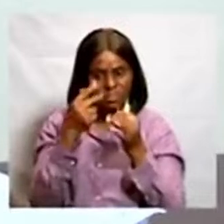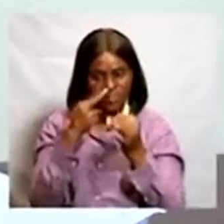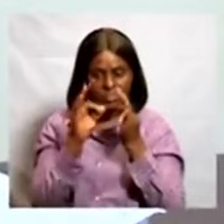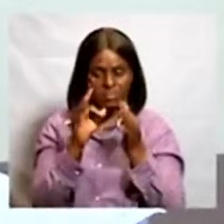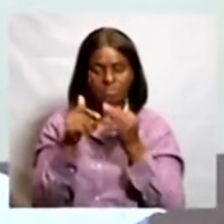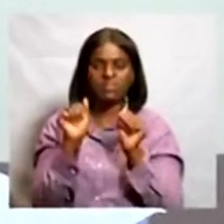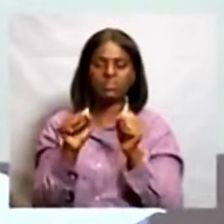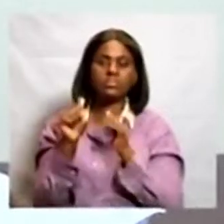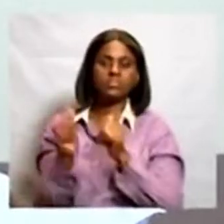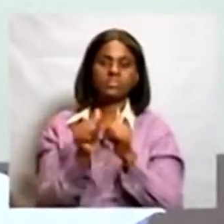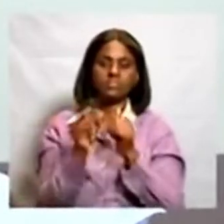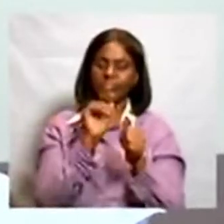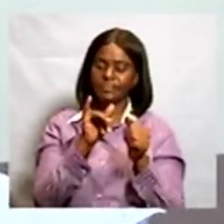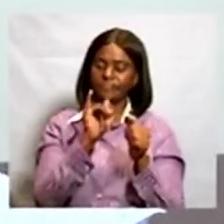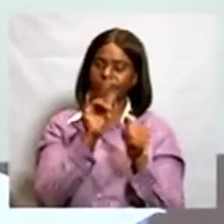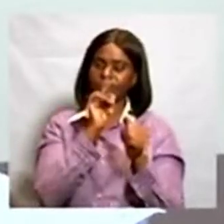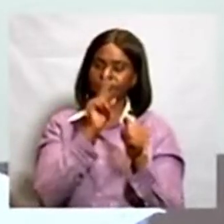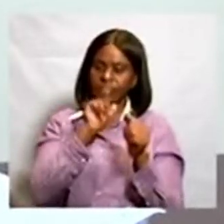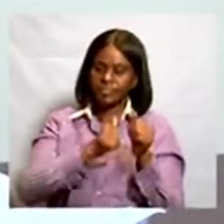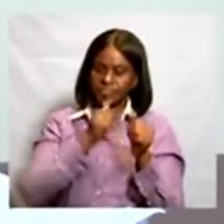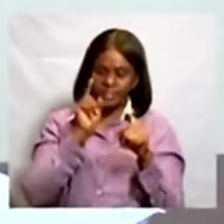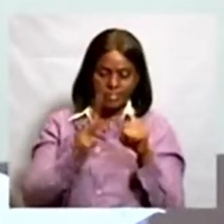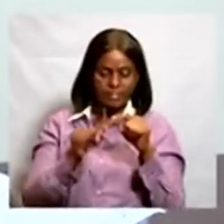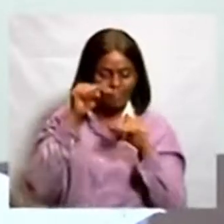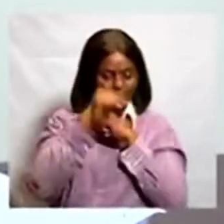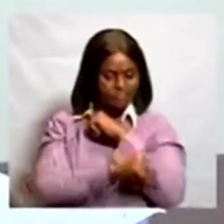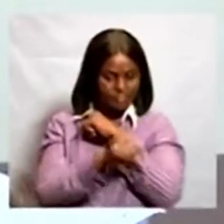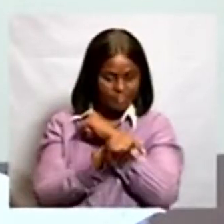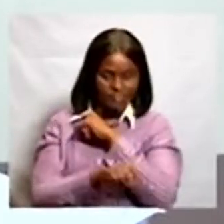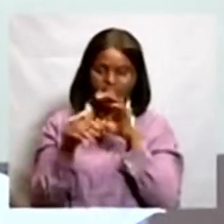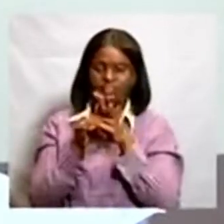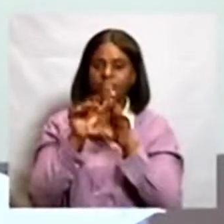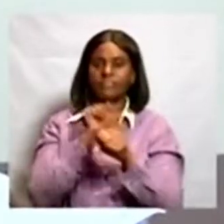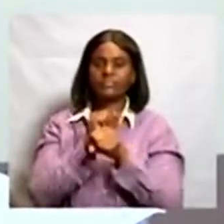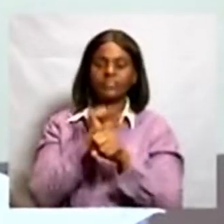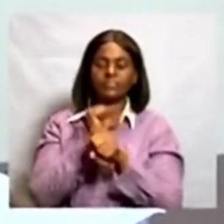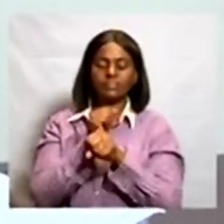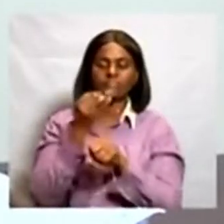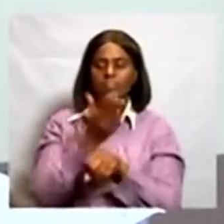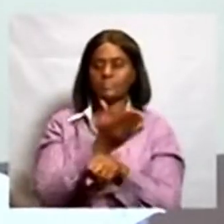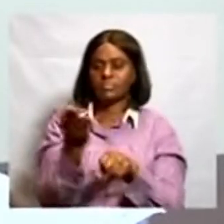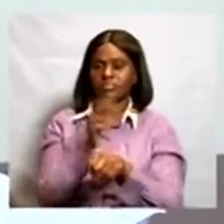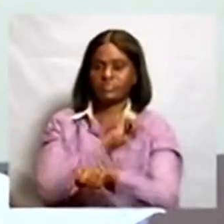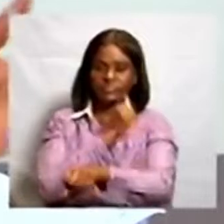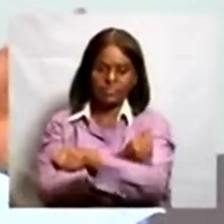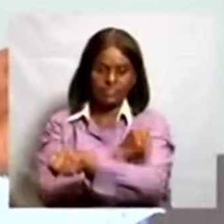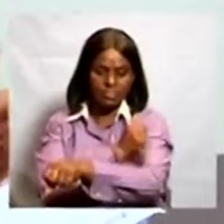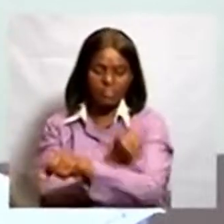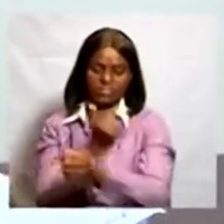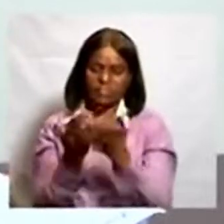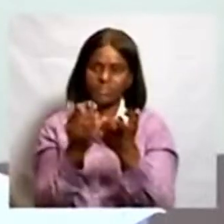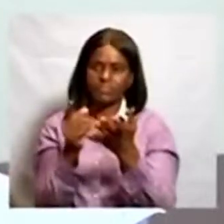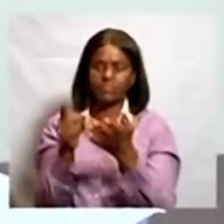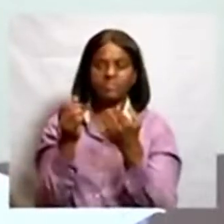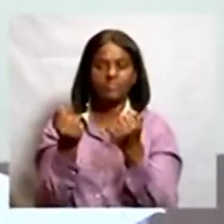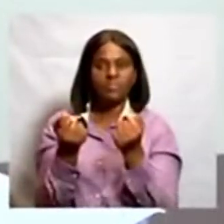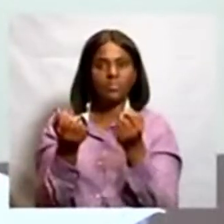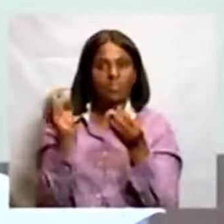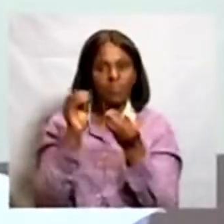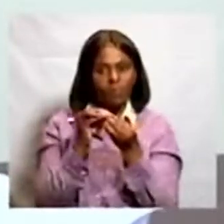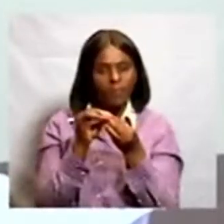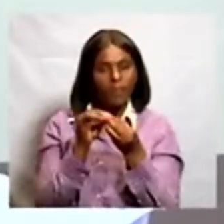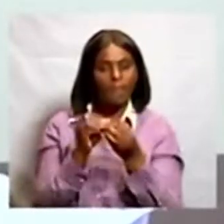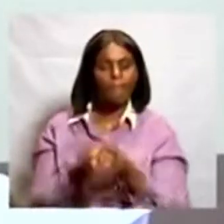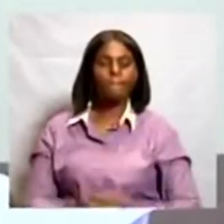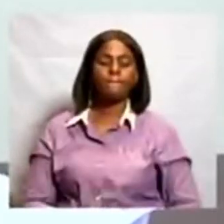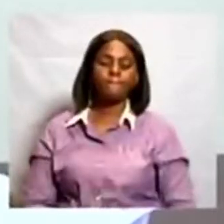action. So really we cannot go deep into the mandates of the appropriate authorities. Maybe Mr. Jeda, you want to add?